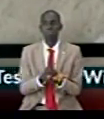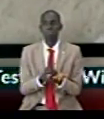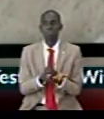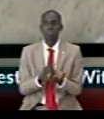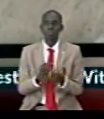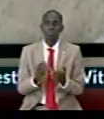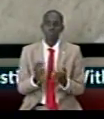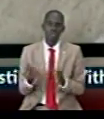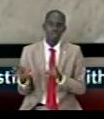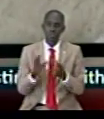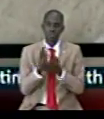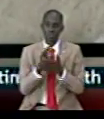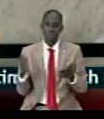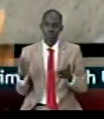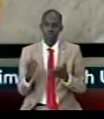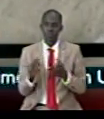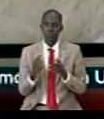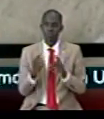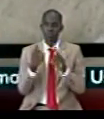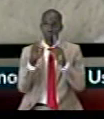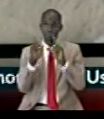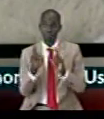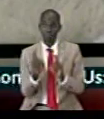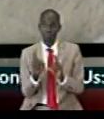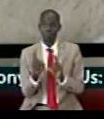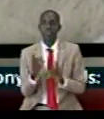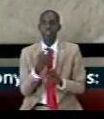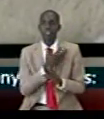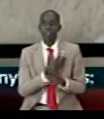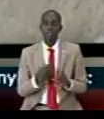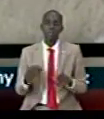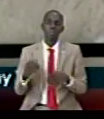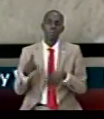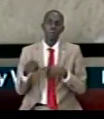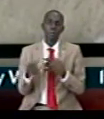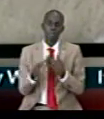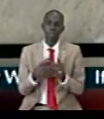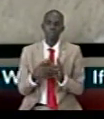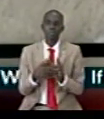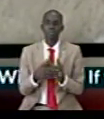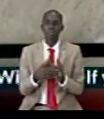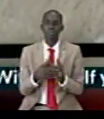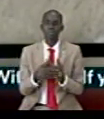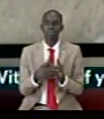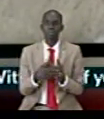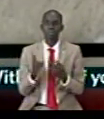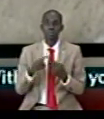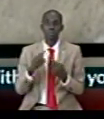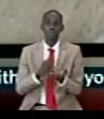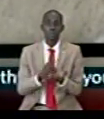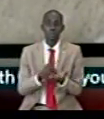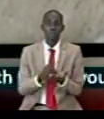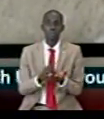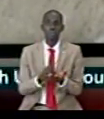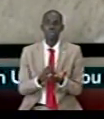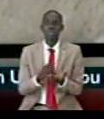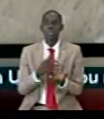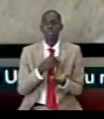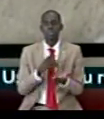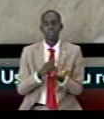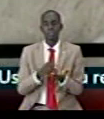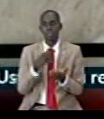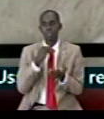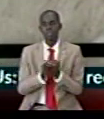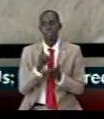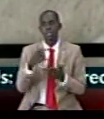me, and then I went for the test, went back to meet her, and she told me I had hepatitis B.